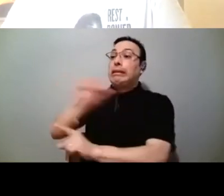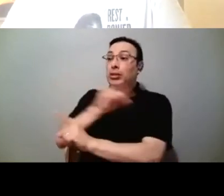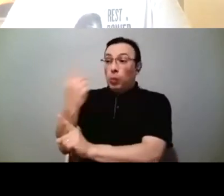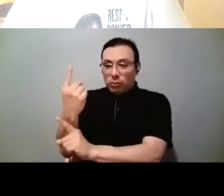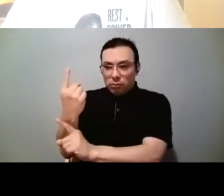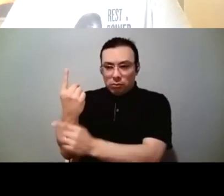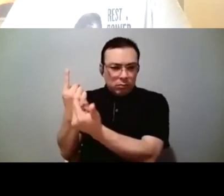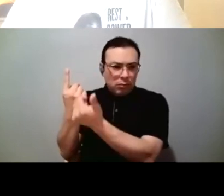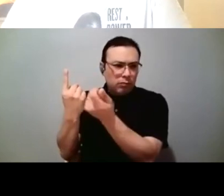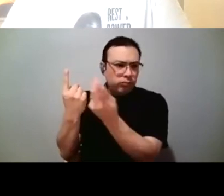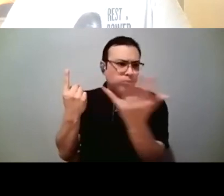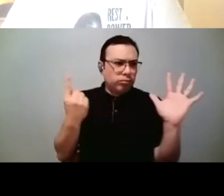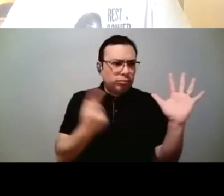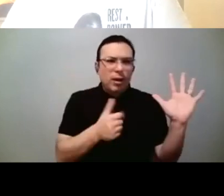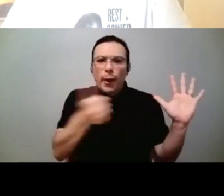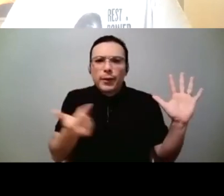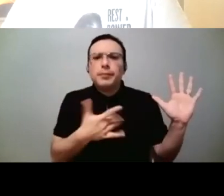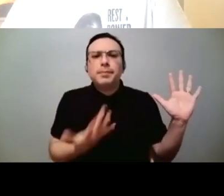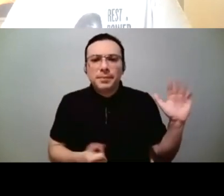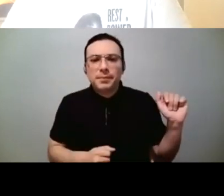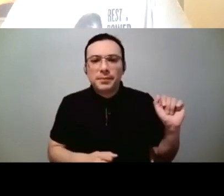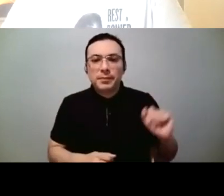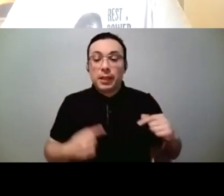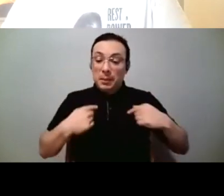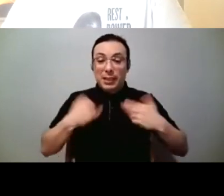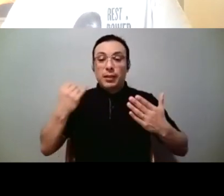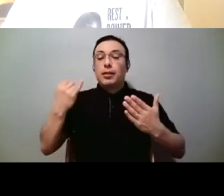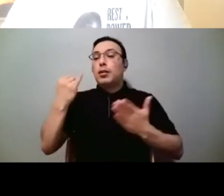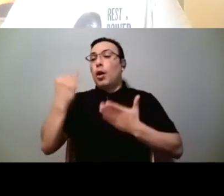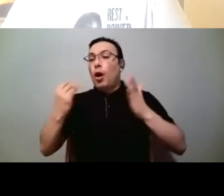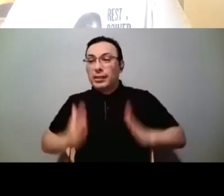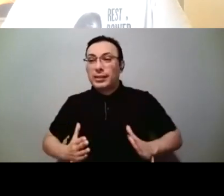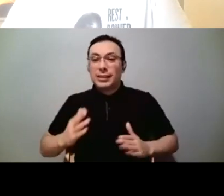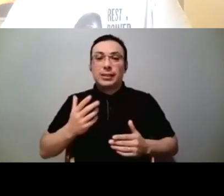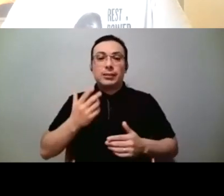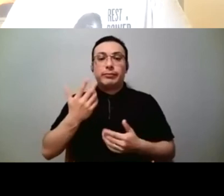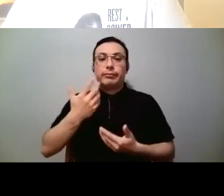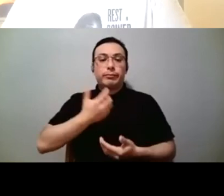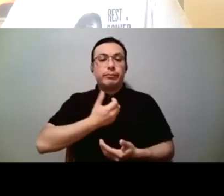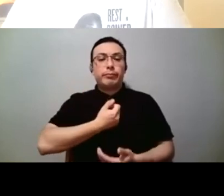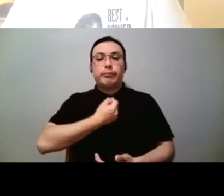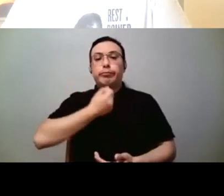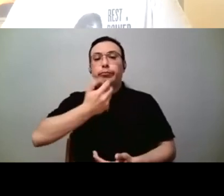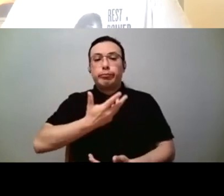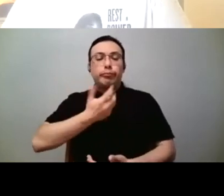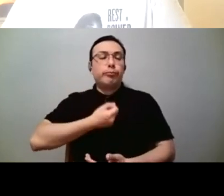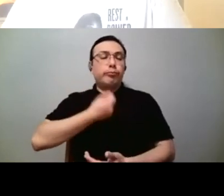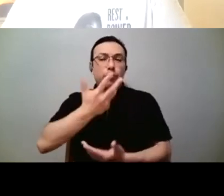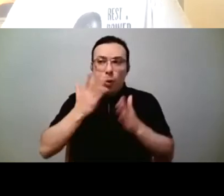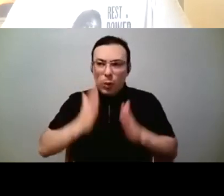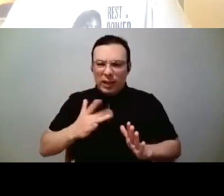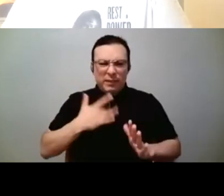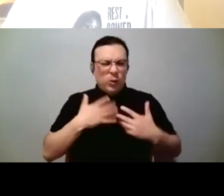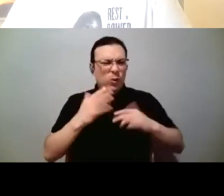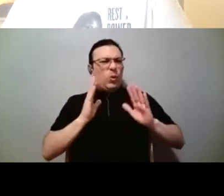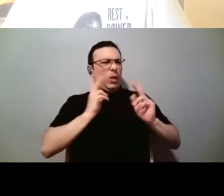poet, this past year has been crippling for me and I'm curious and I'd like to open it up to the panelists now and ask, how